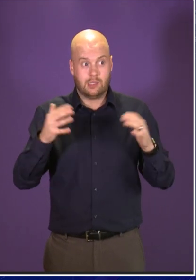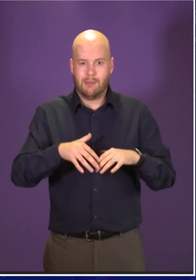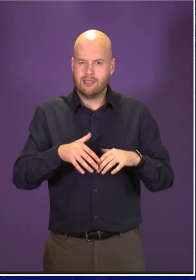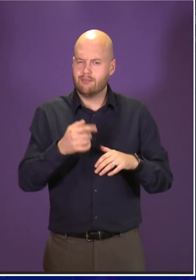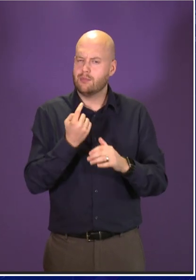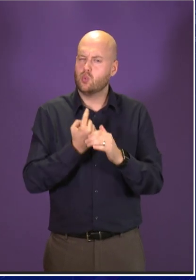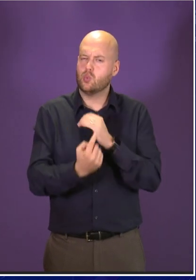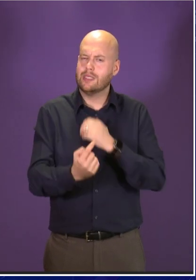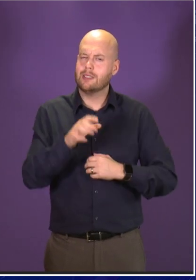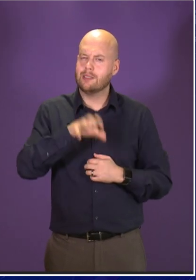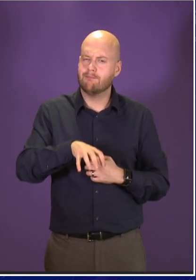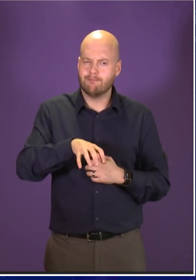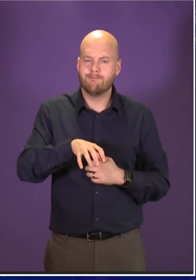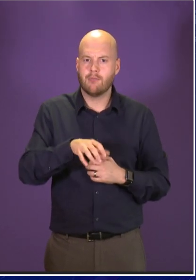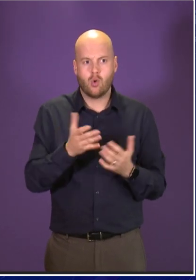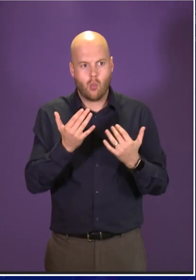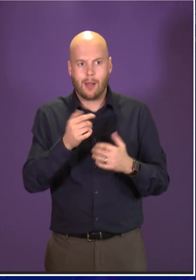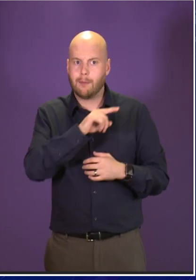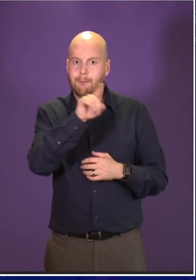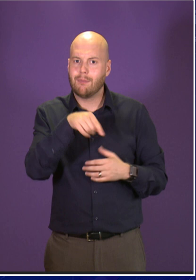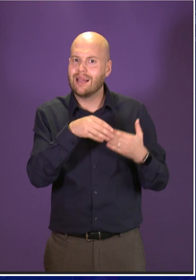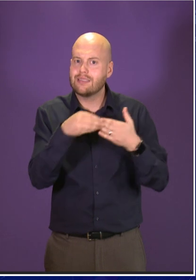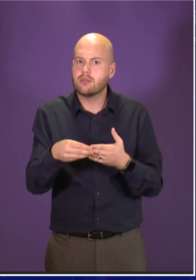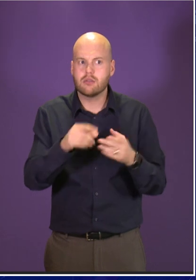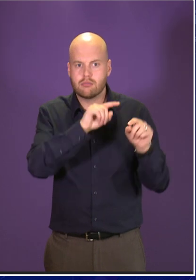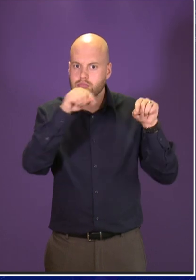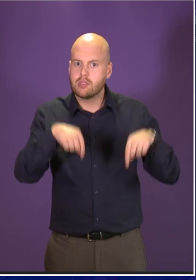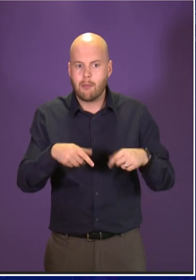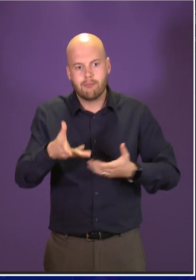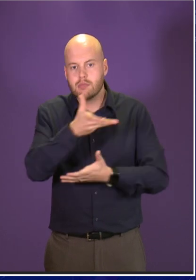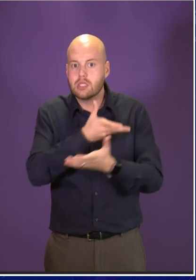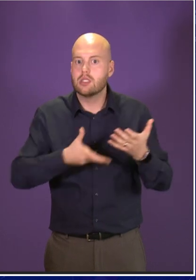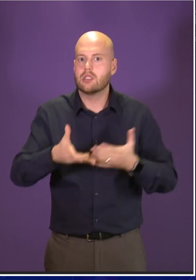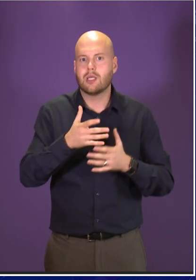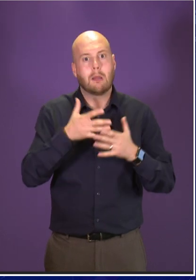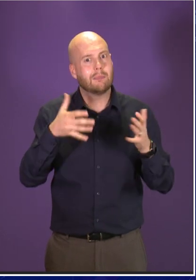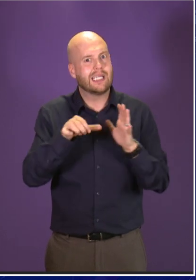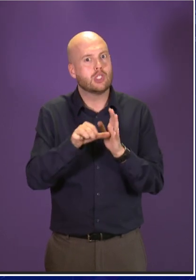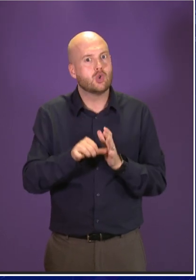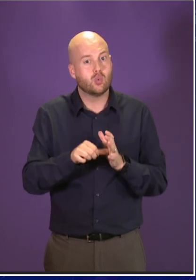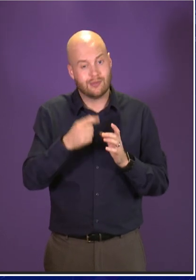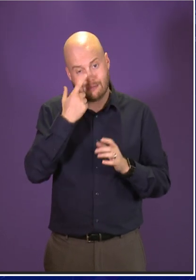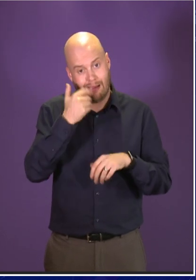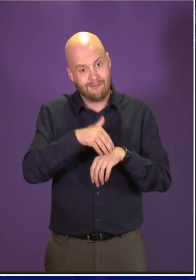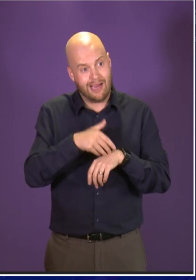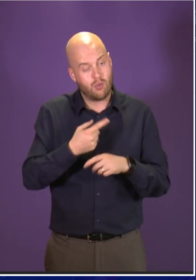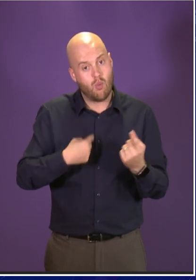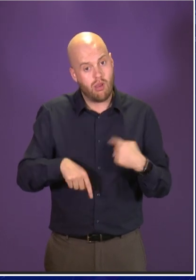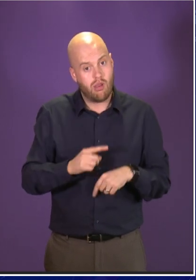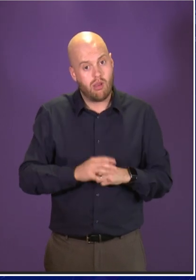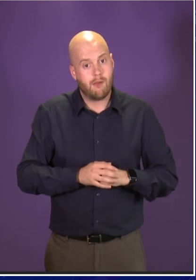cultural leaders from across the globe to discuss the big issues that impact us all. One of the themes of this